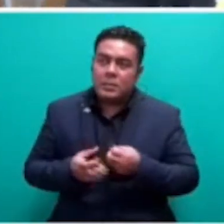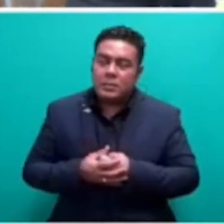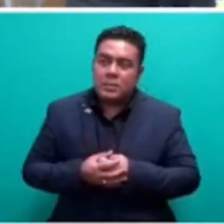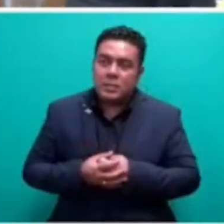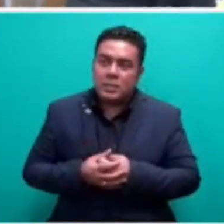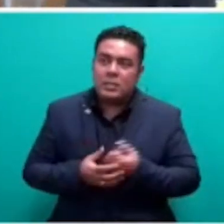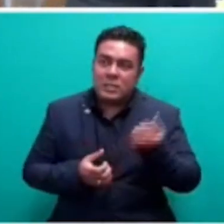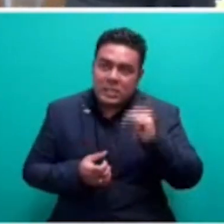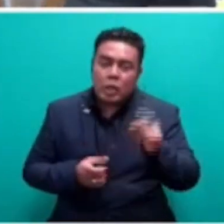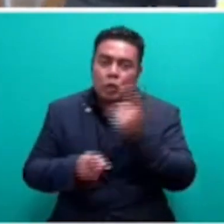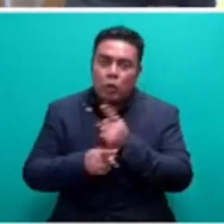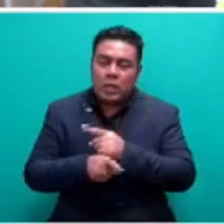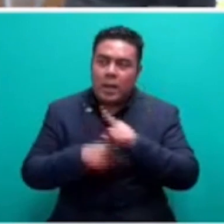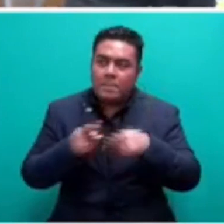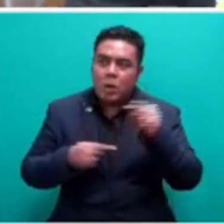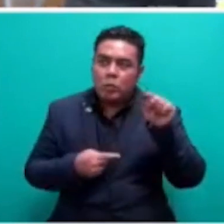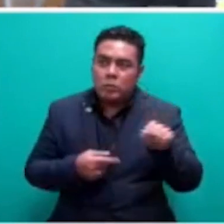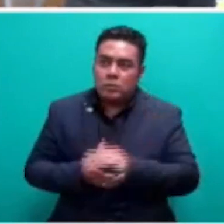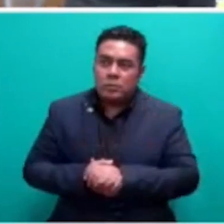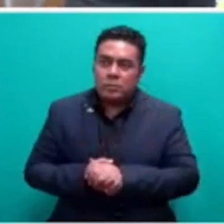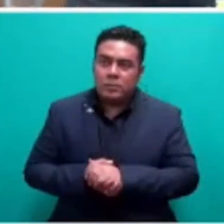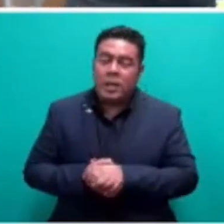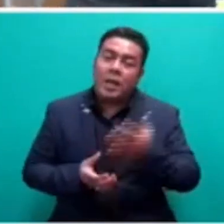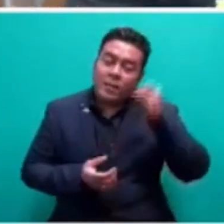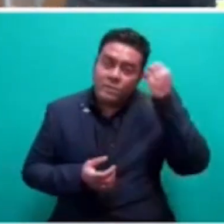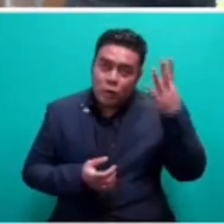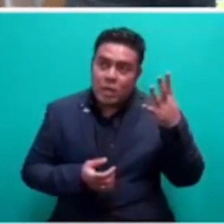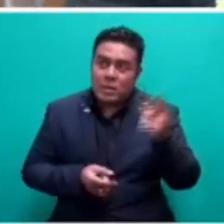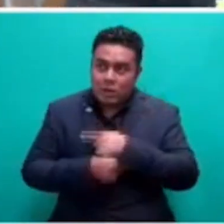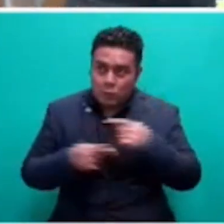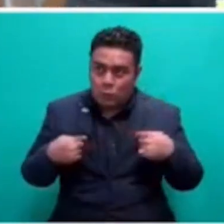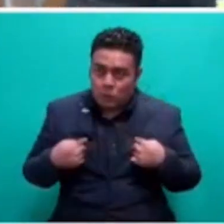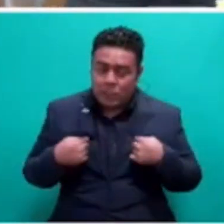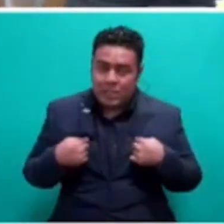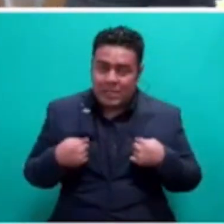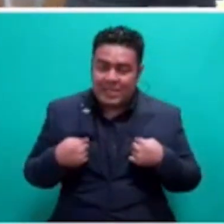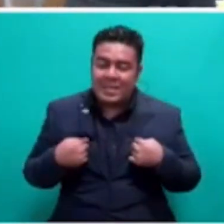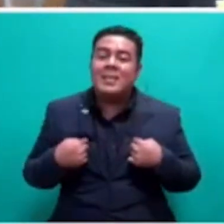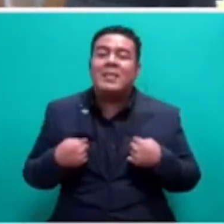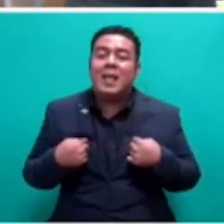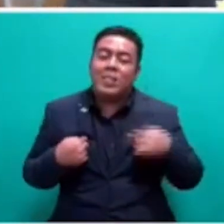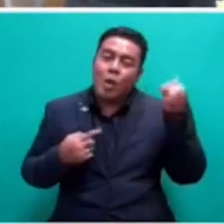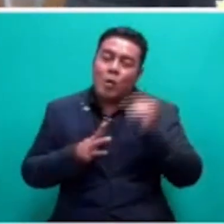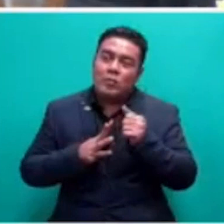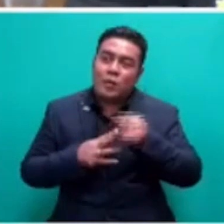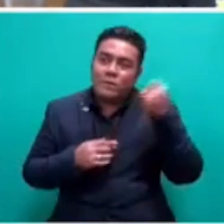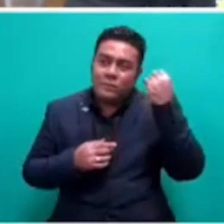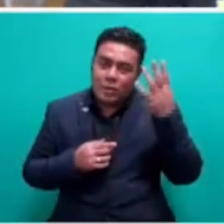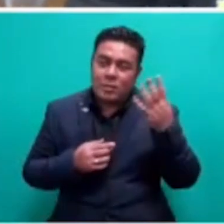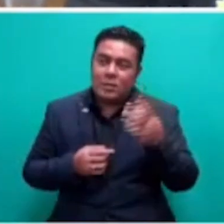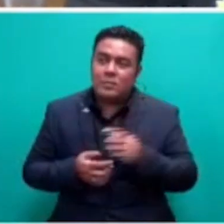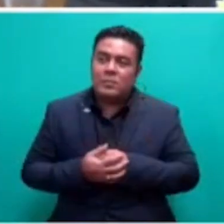is still talking about it. And they forget that we they also forget that we wrote off